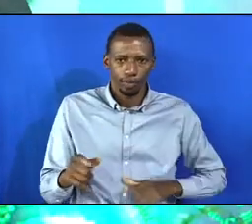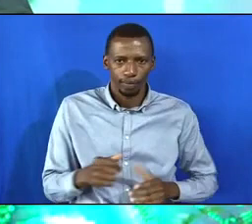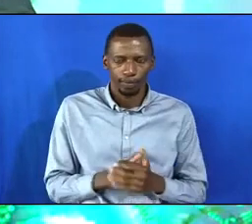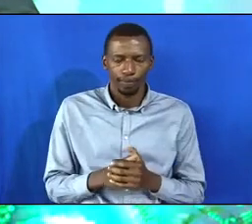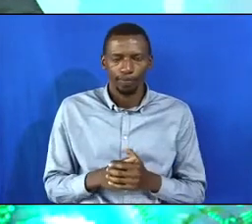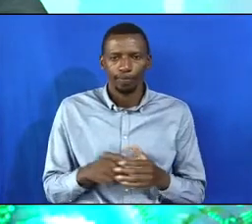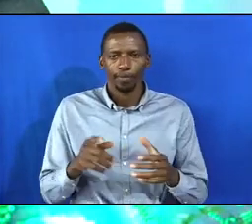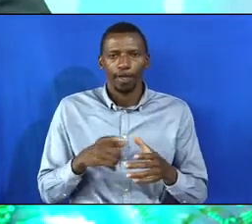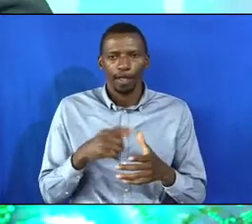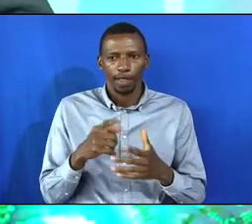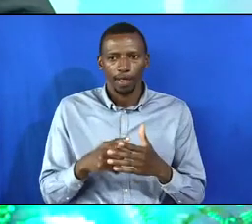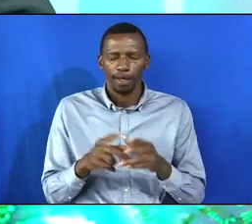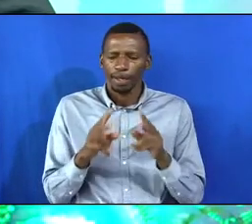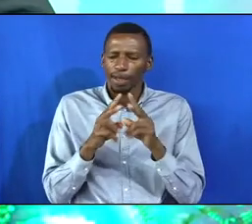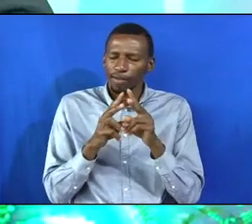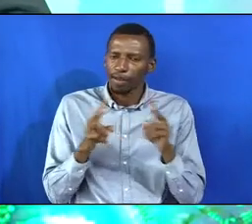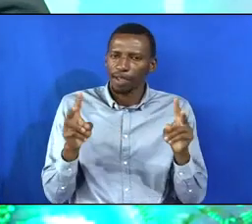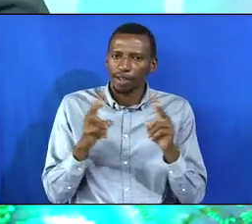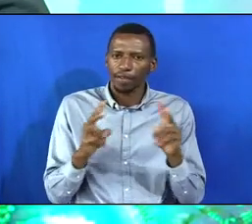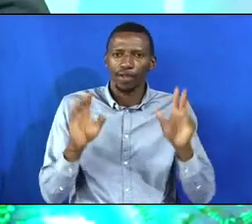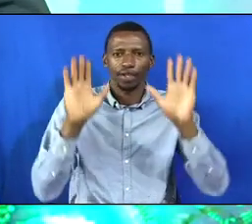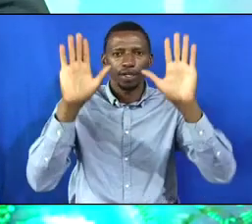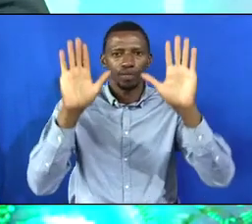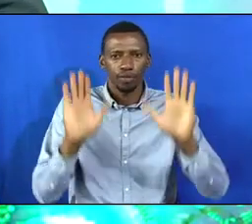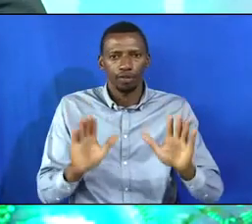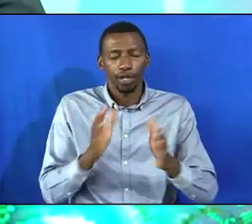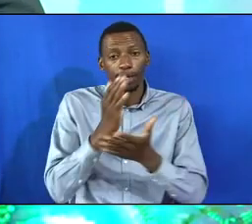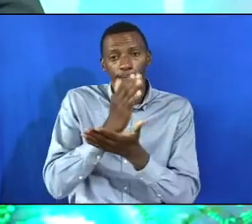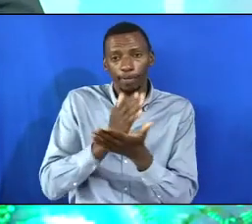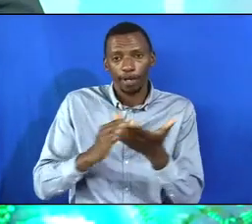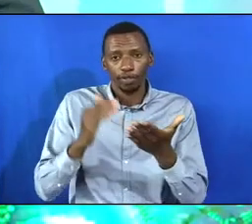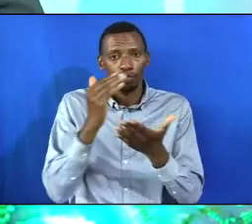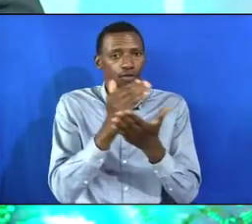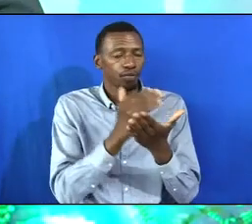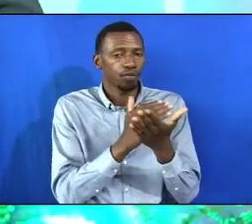Then a very important part of the program is